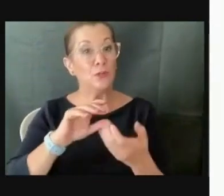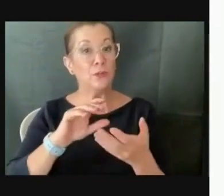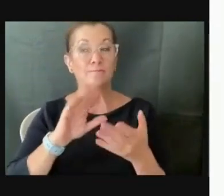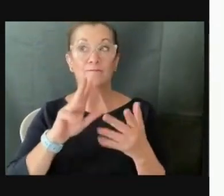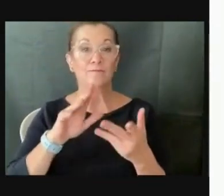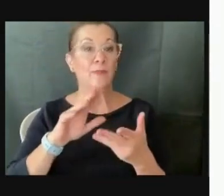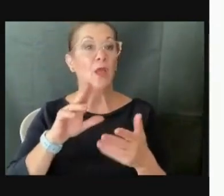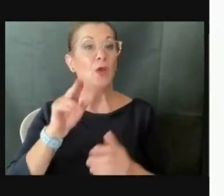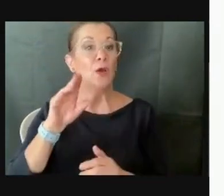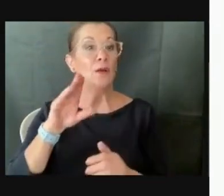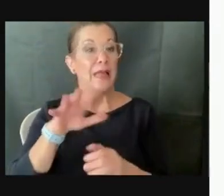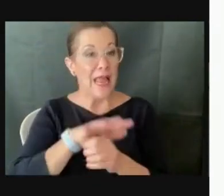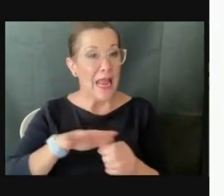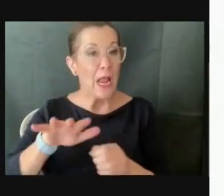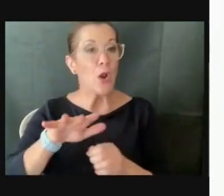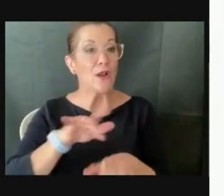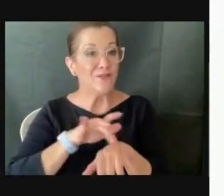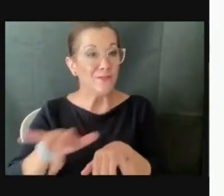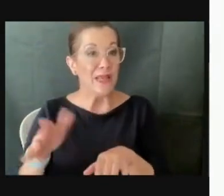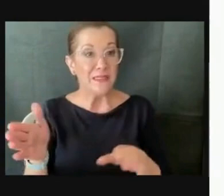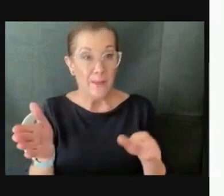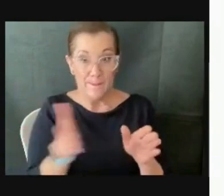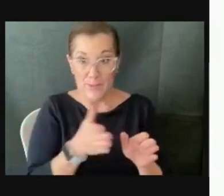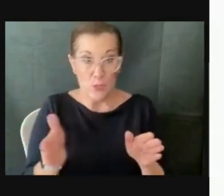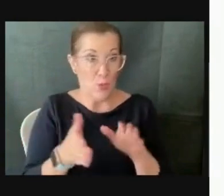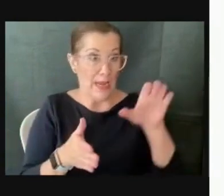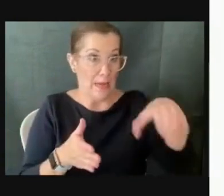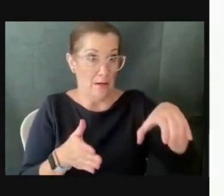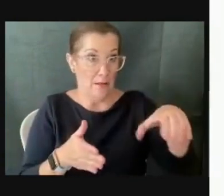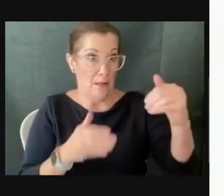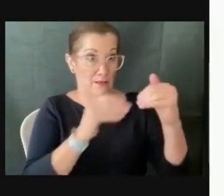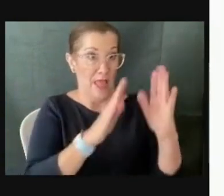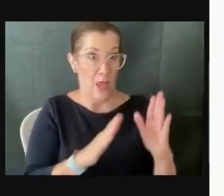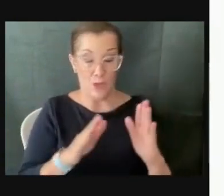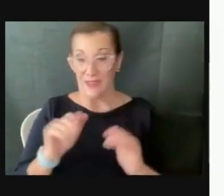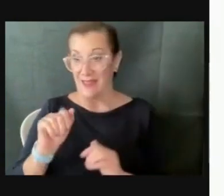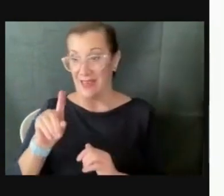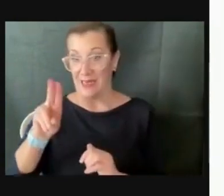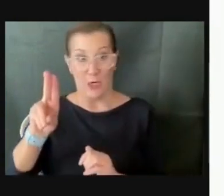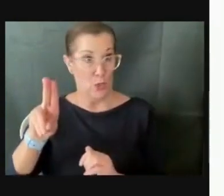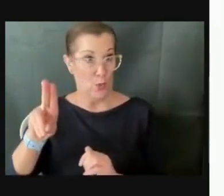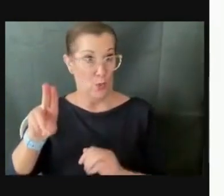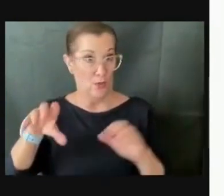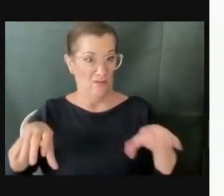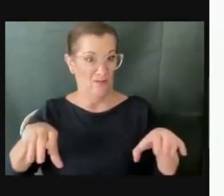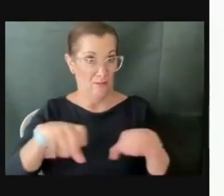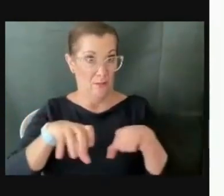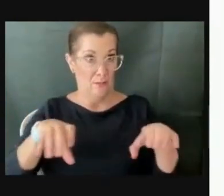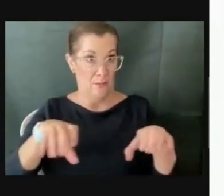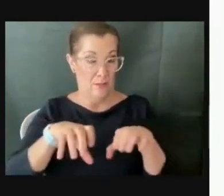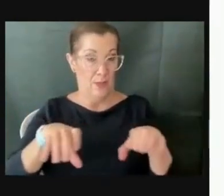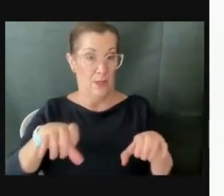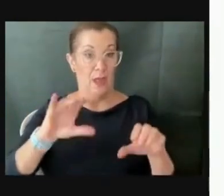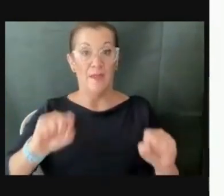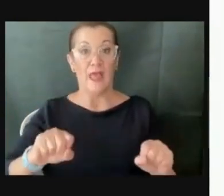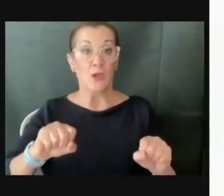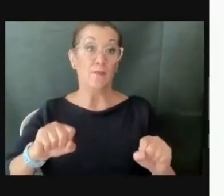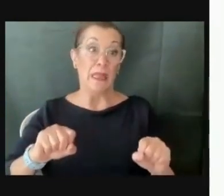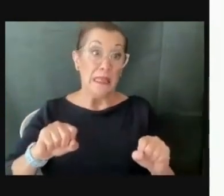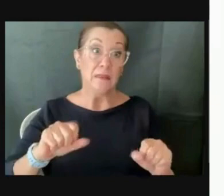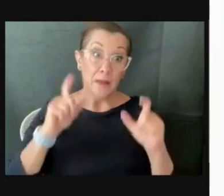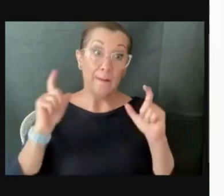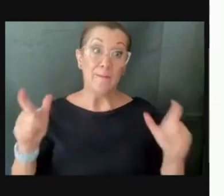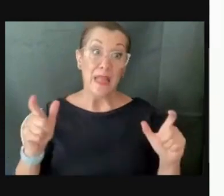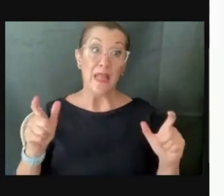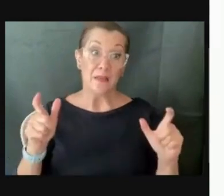unit of space between the main dwelling and the ADU. And so that can turn out to be quite a big amount